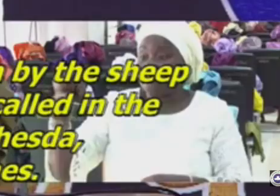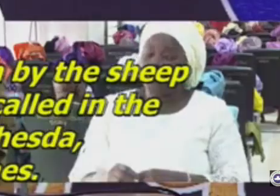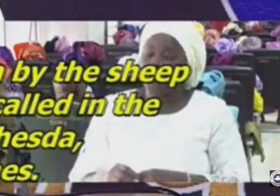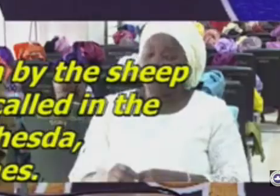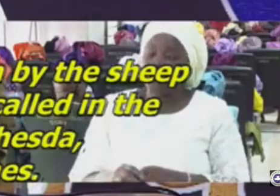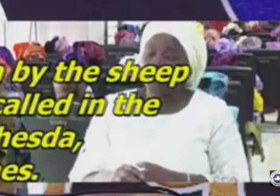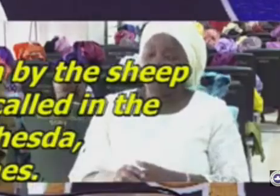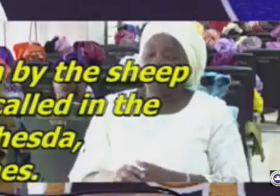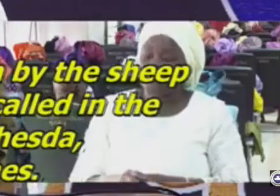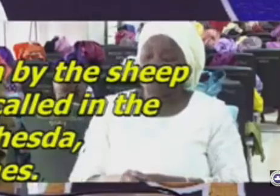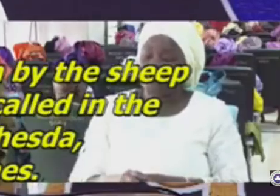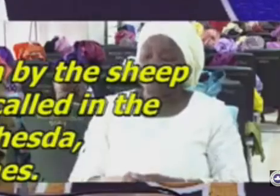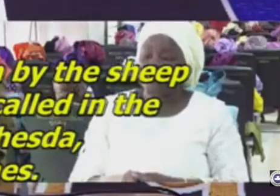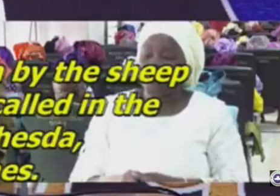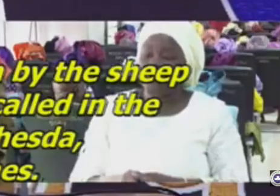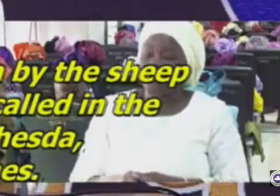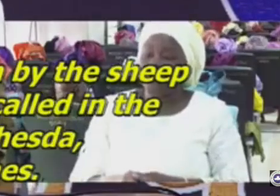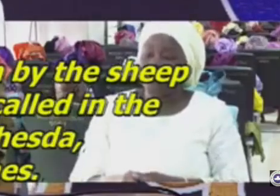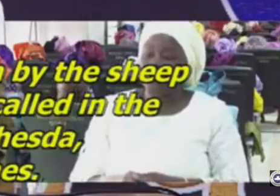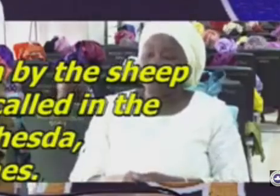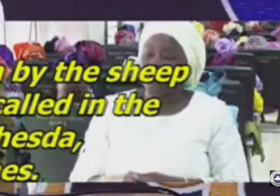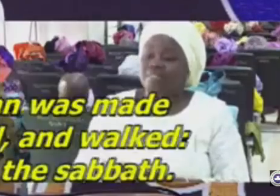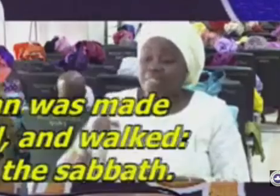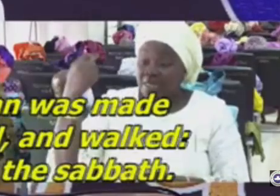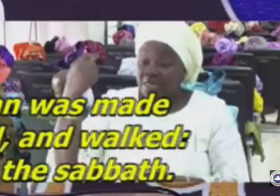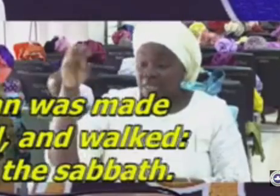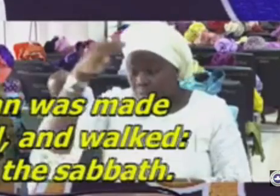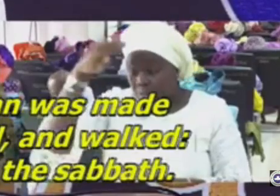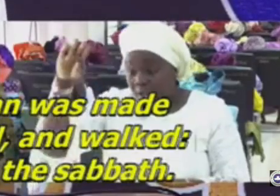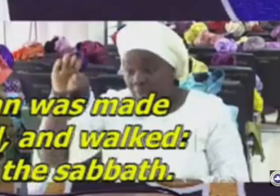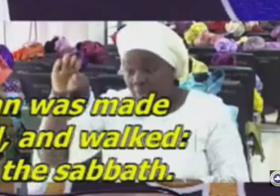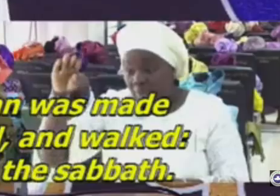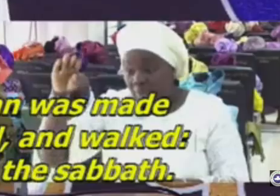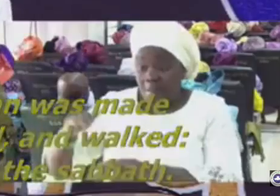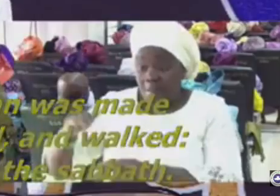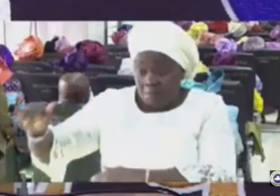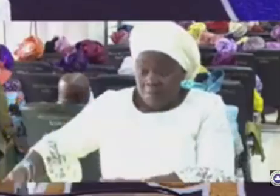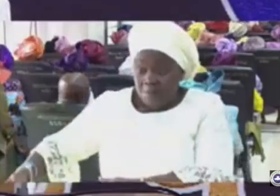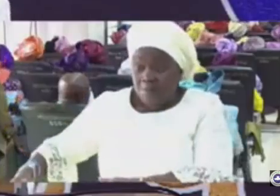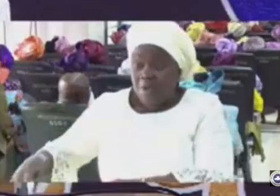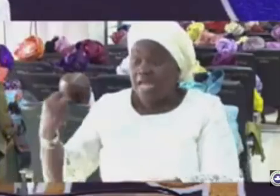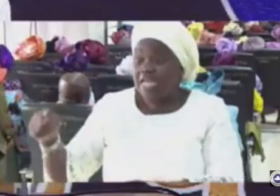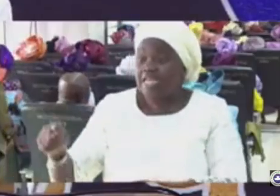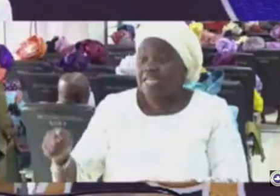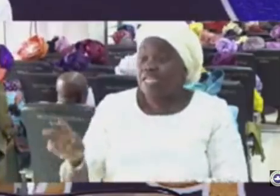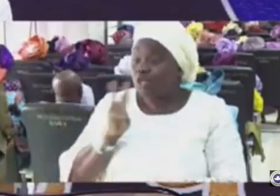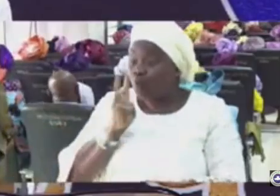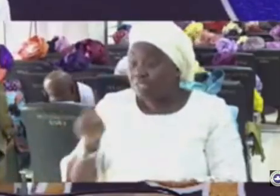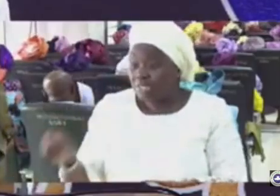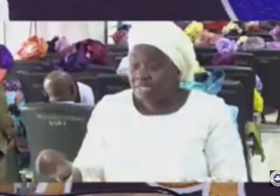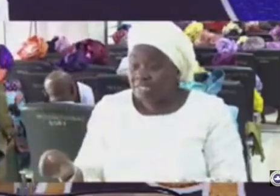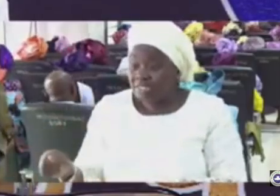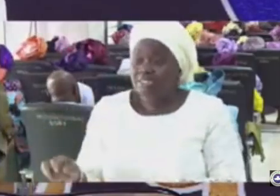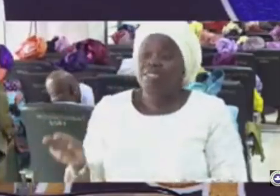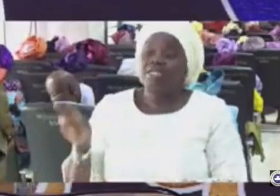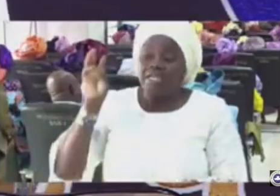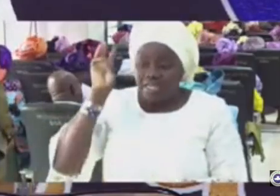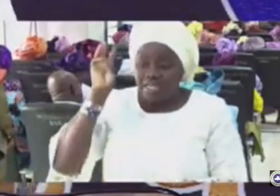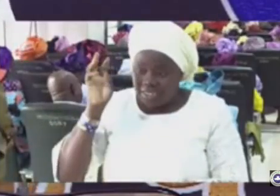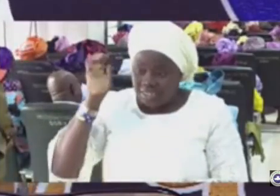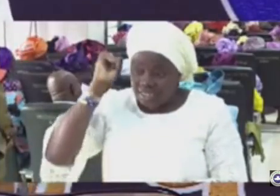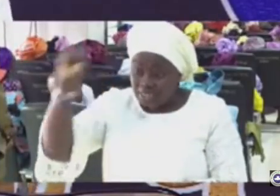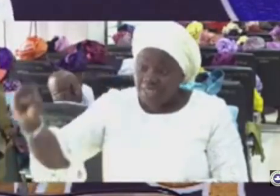years. For the man in John chapter 9, from verse 1 to 7, John 9, 1 to 7, the